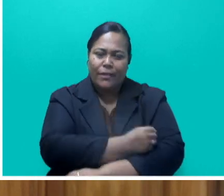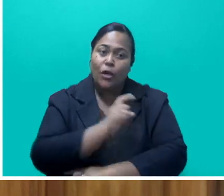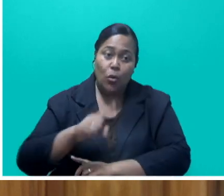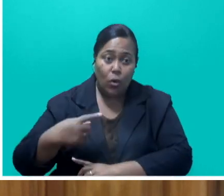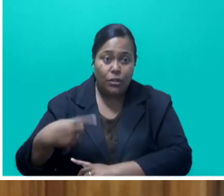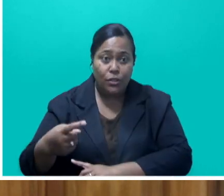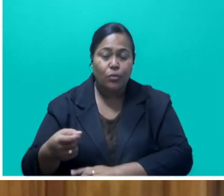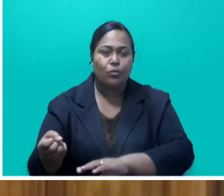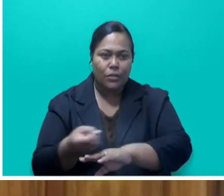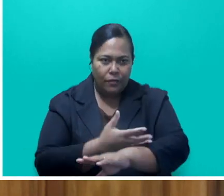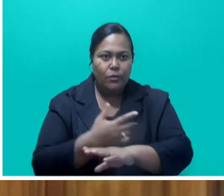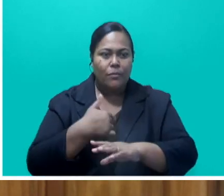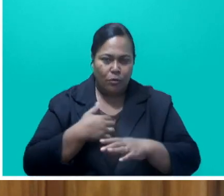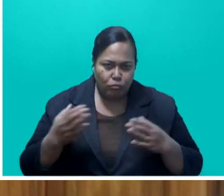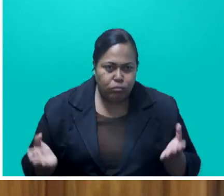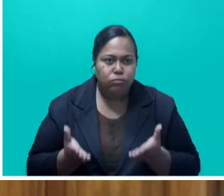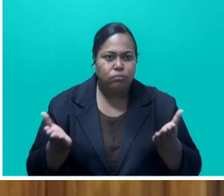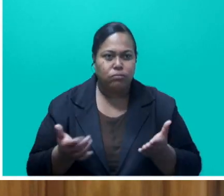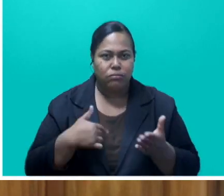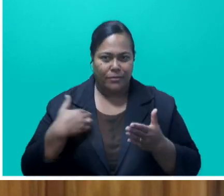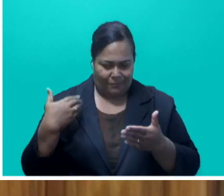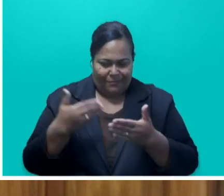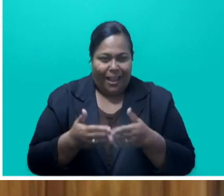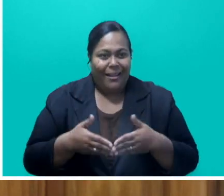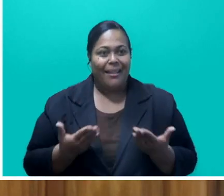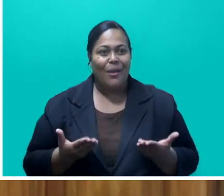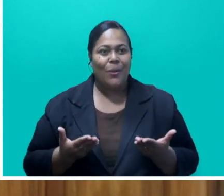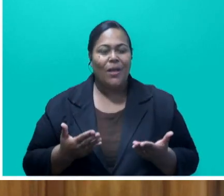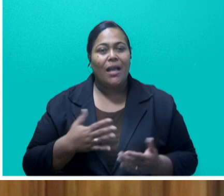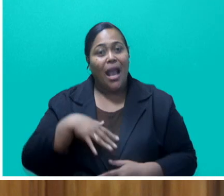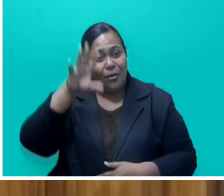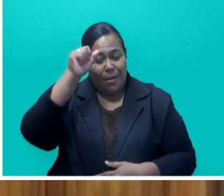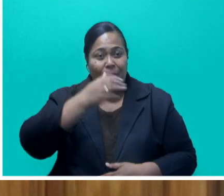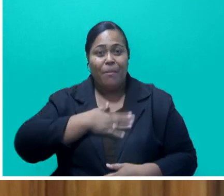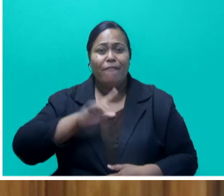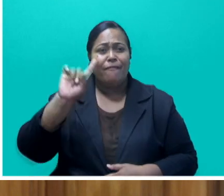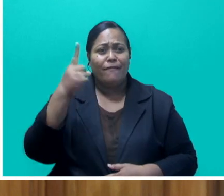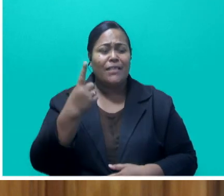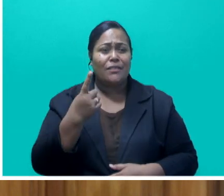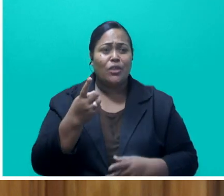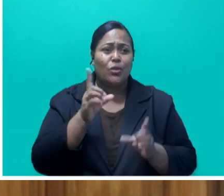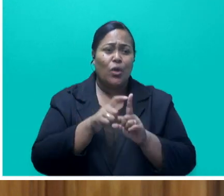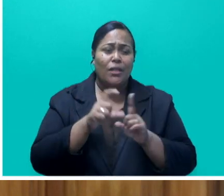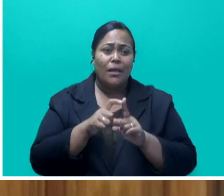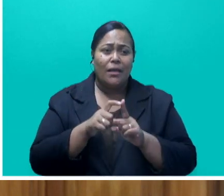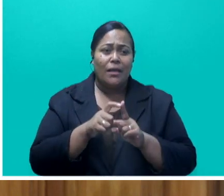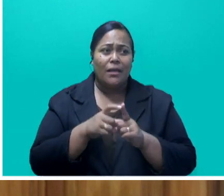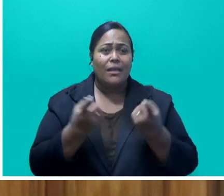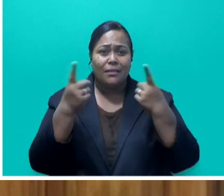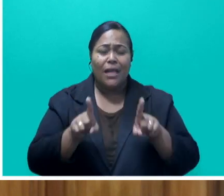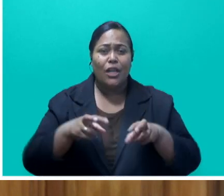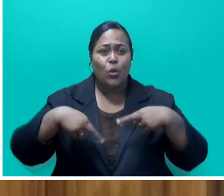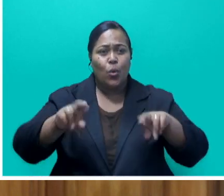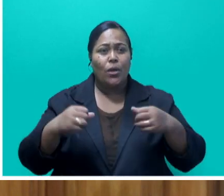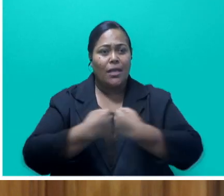continued to inspire me to reach this far. I also remember my eldest daughter, who was tragically killed in a road accident 3